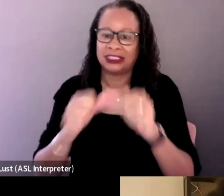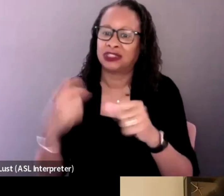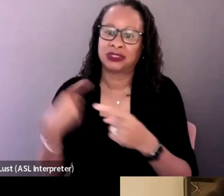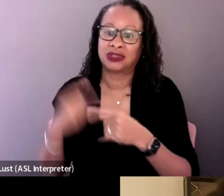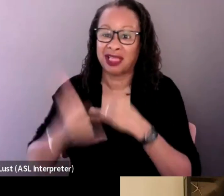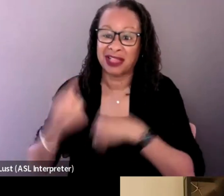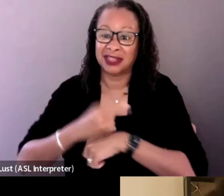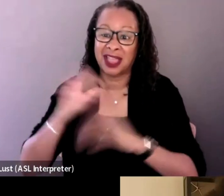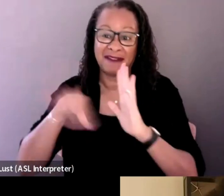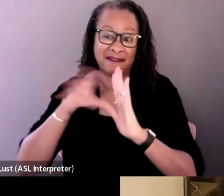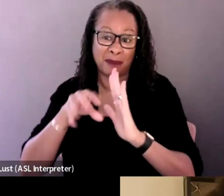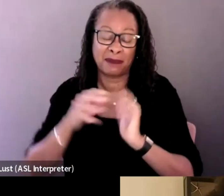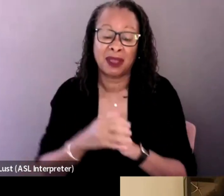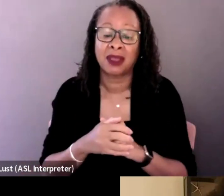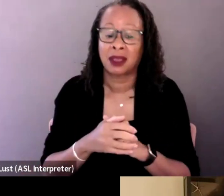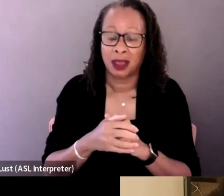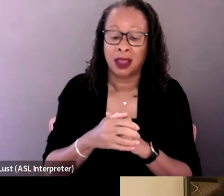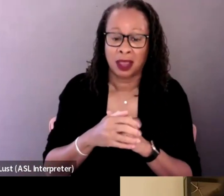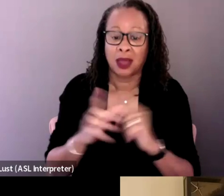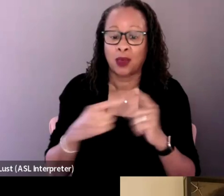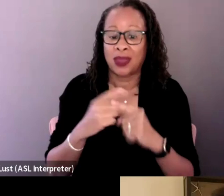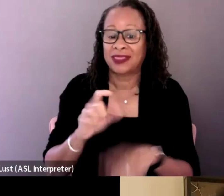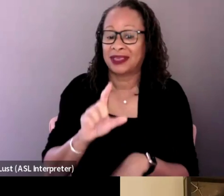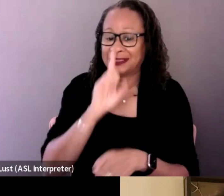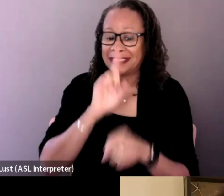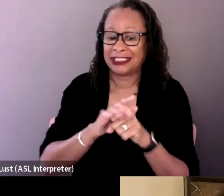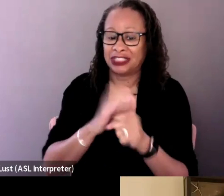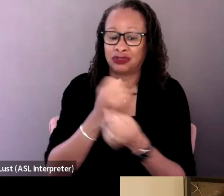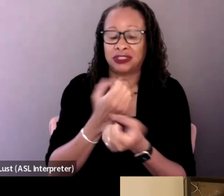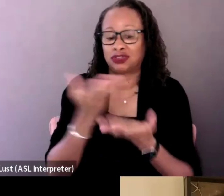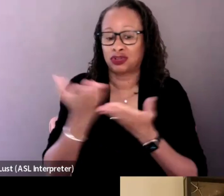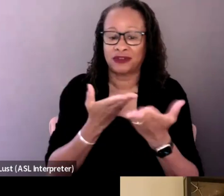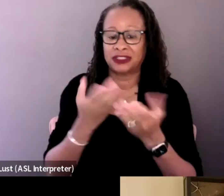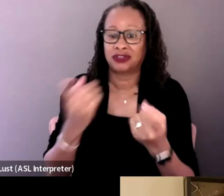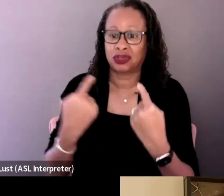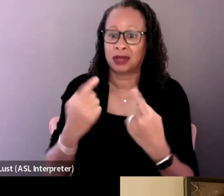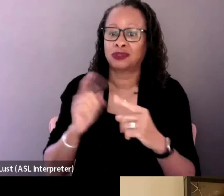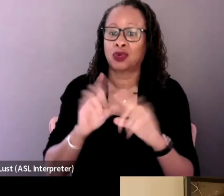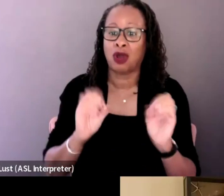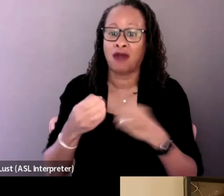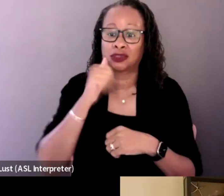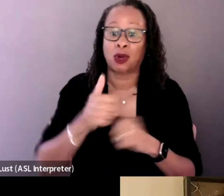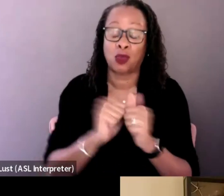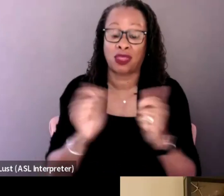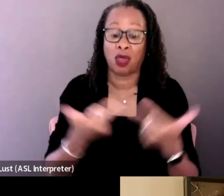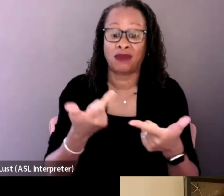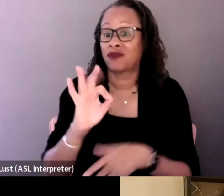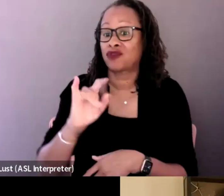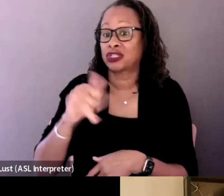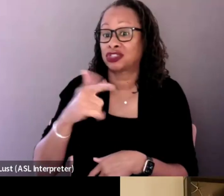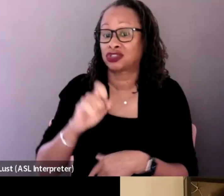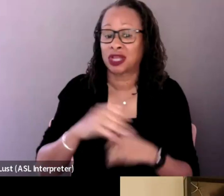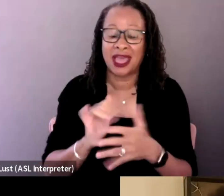when the Secret Service approached me and said, "You've got to come to our office tomorrow with all your footage." And I realized that this is